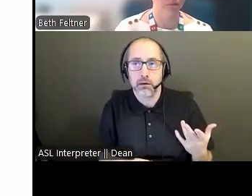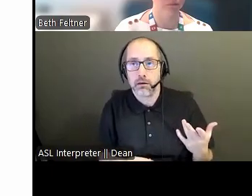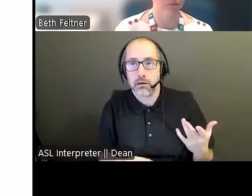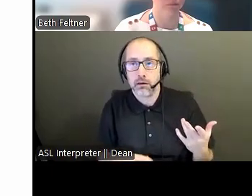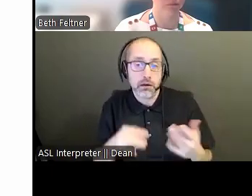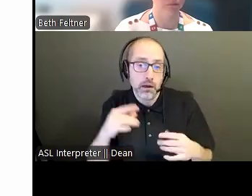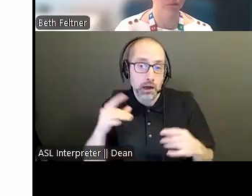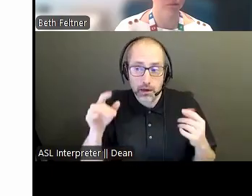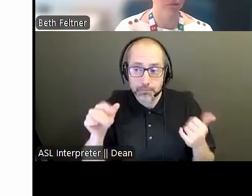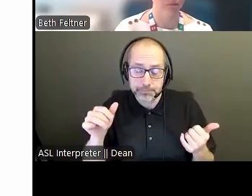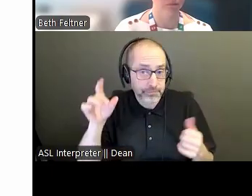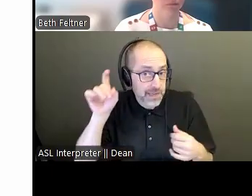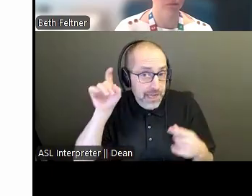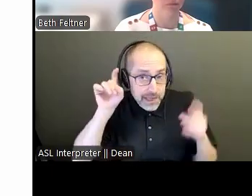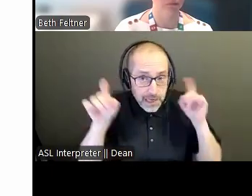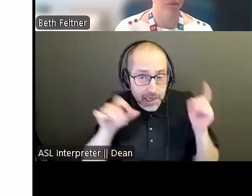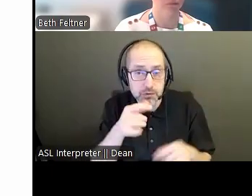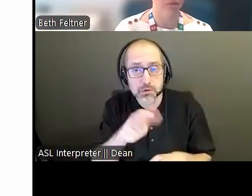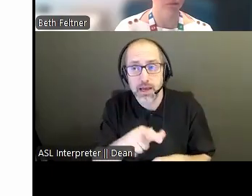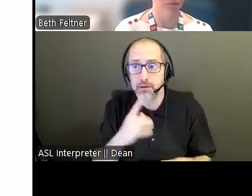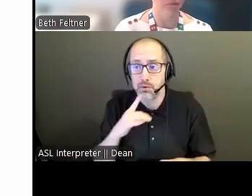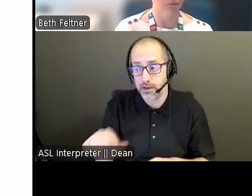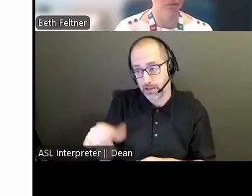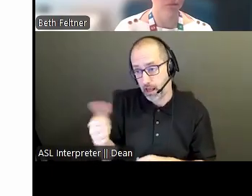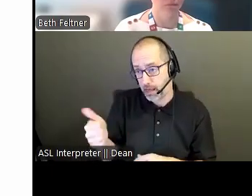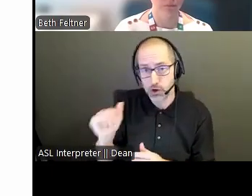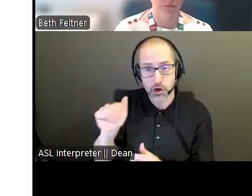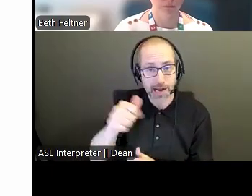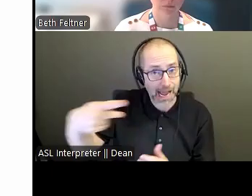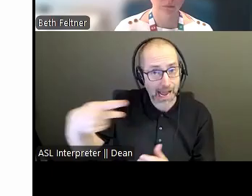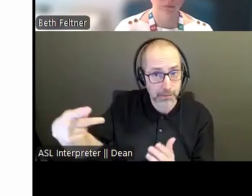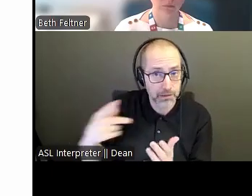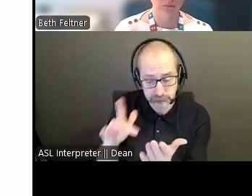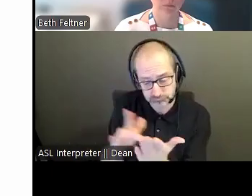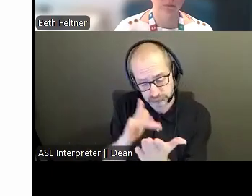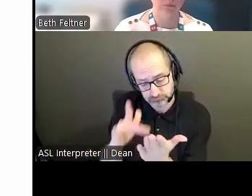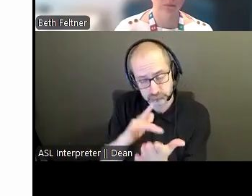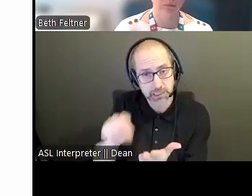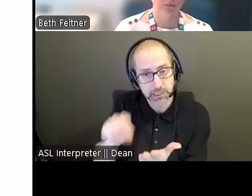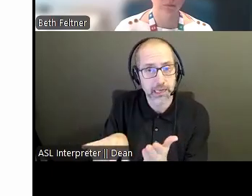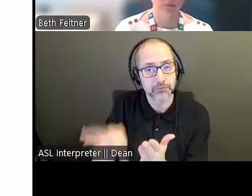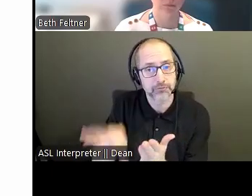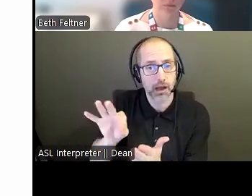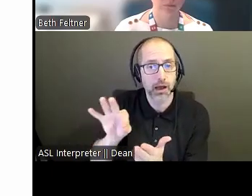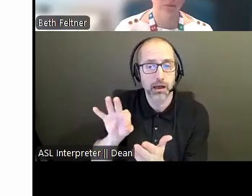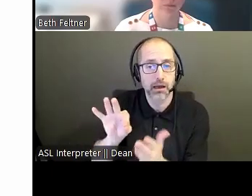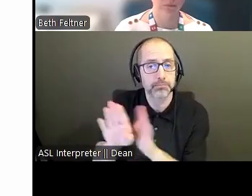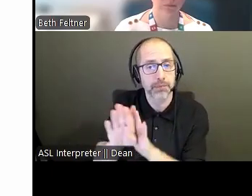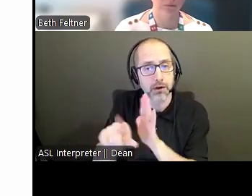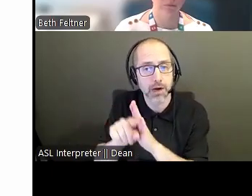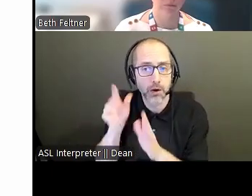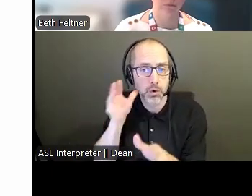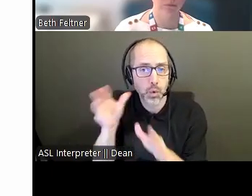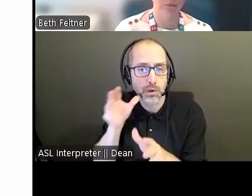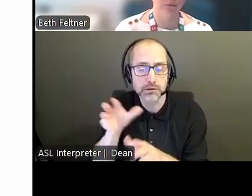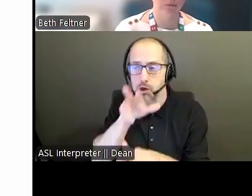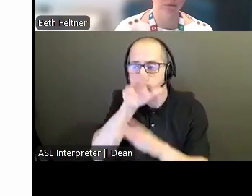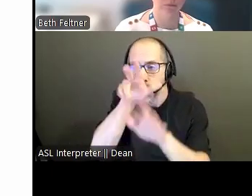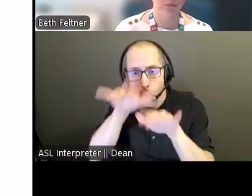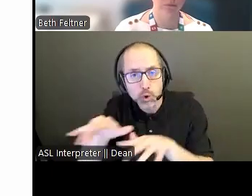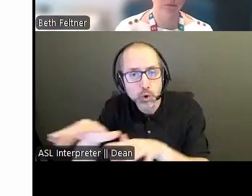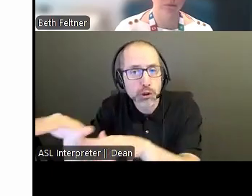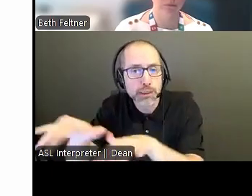aid. There are other sound generators and apps that can sort of provide some soothing background noise, especially in quiet or